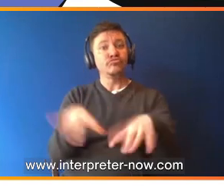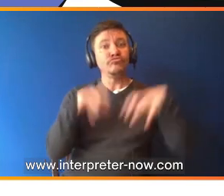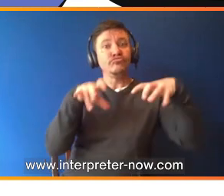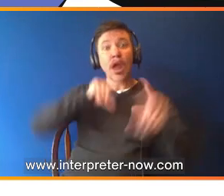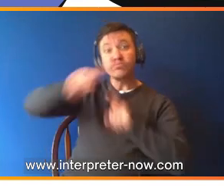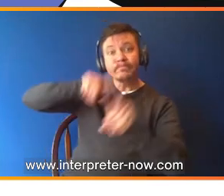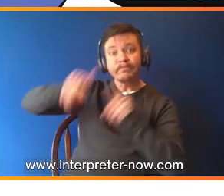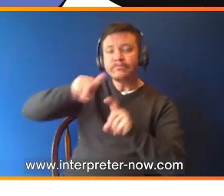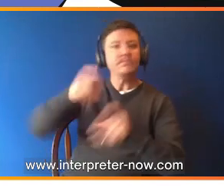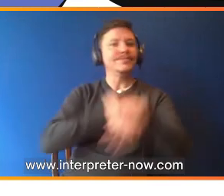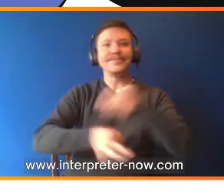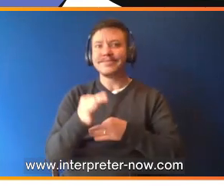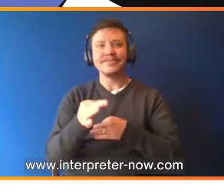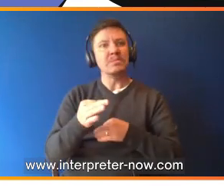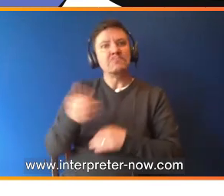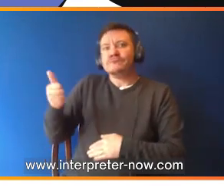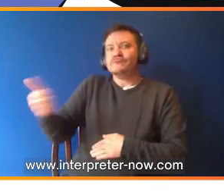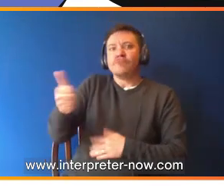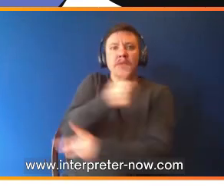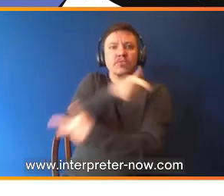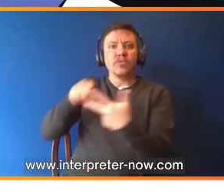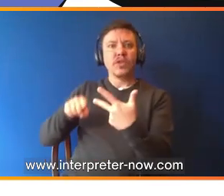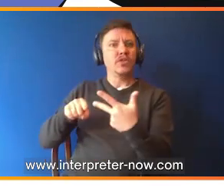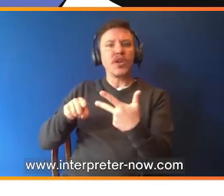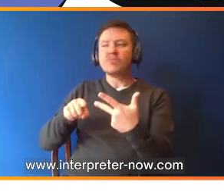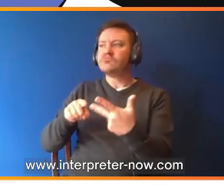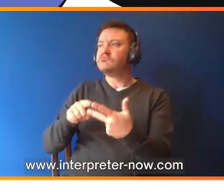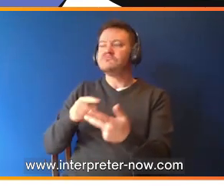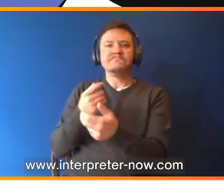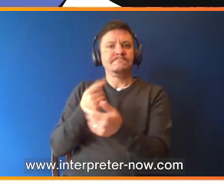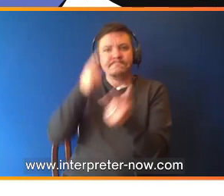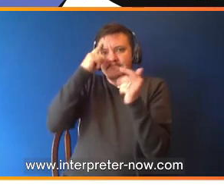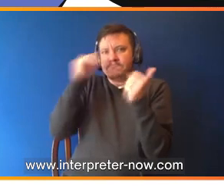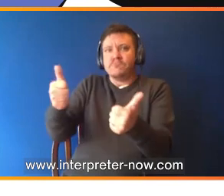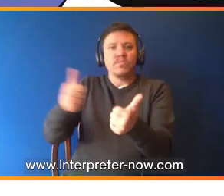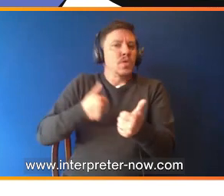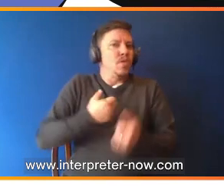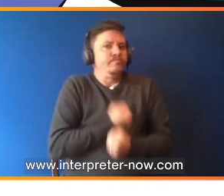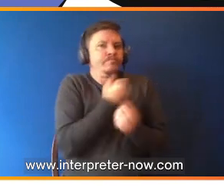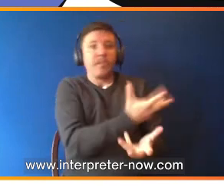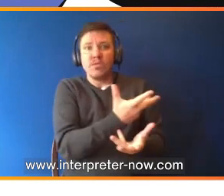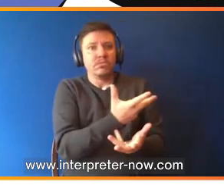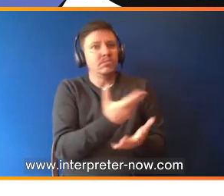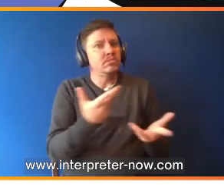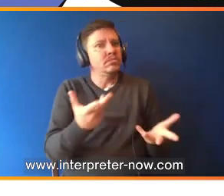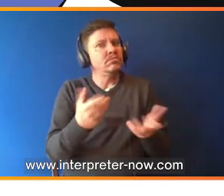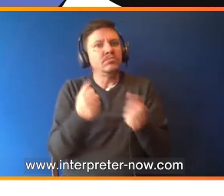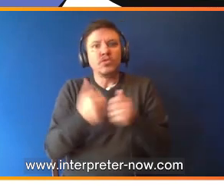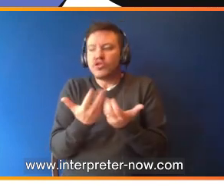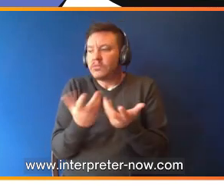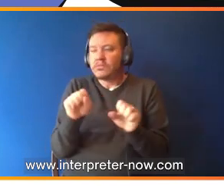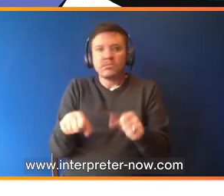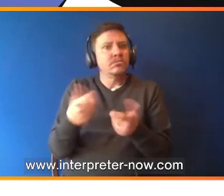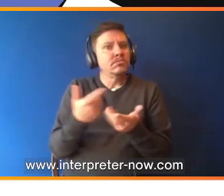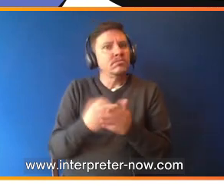or biased products and services. And instead of having the audience ask some questions, like I just had them speak freely, be able to